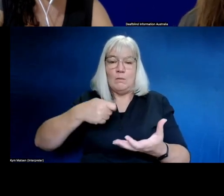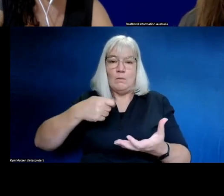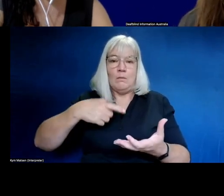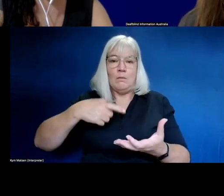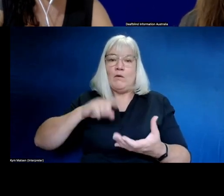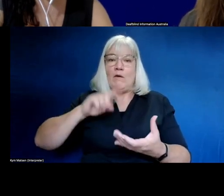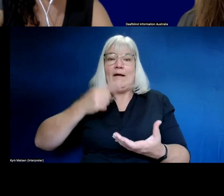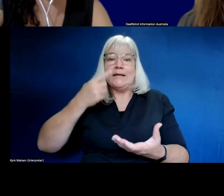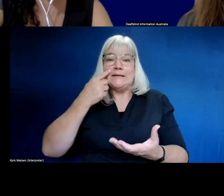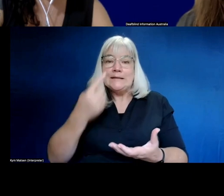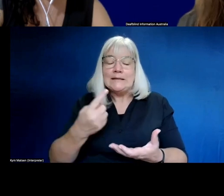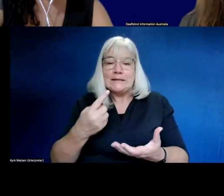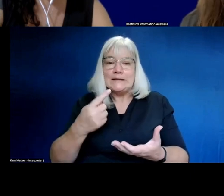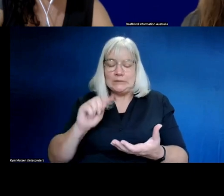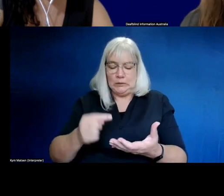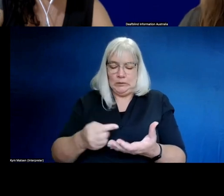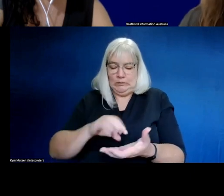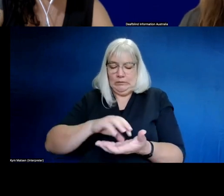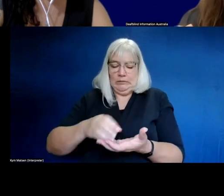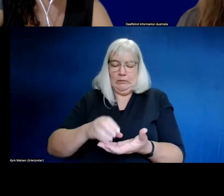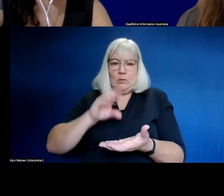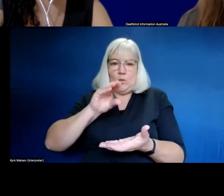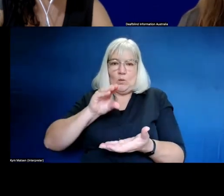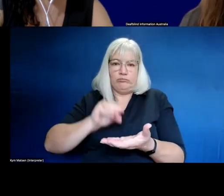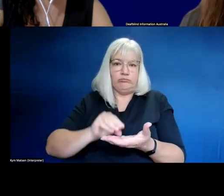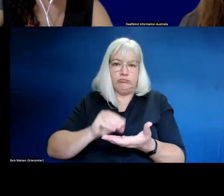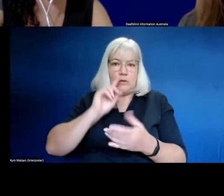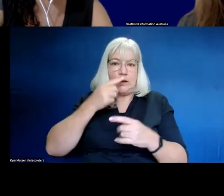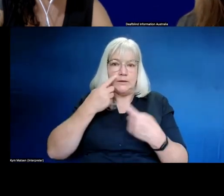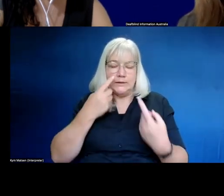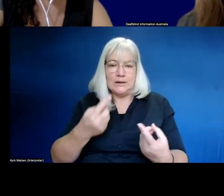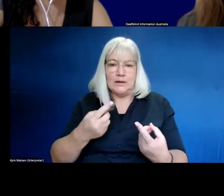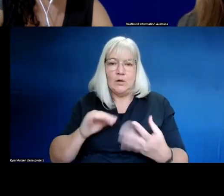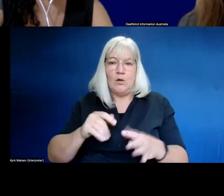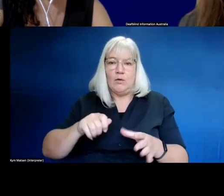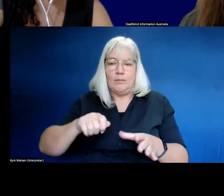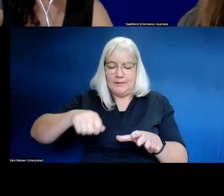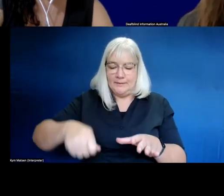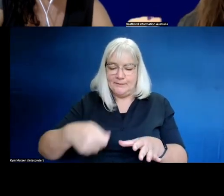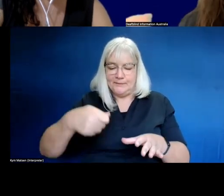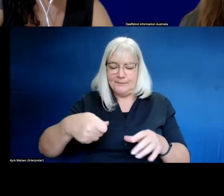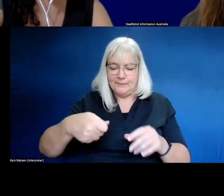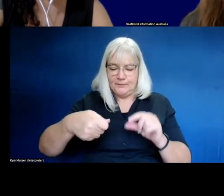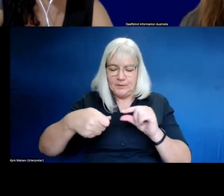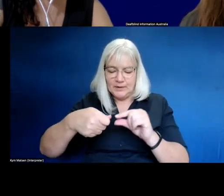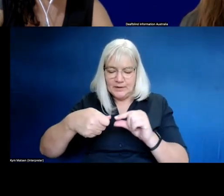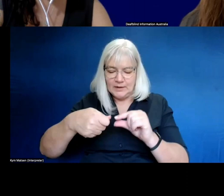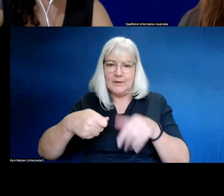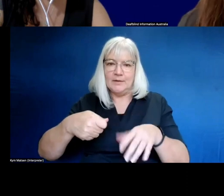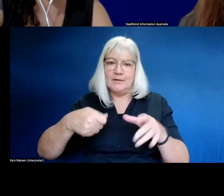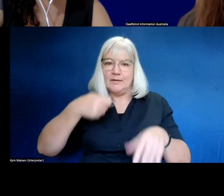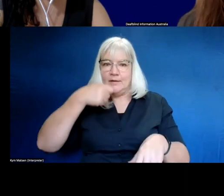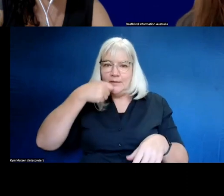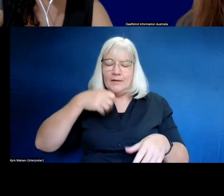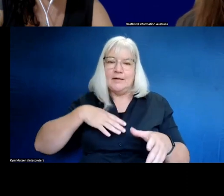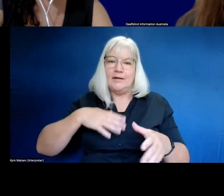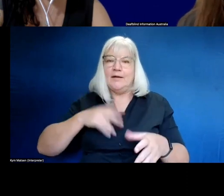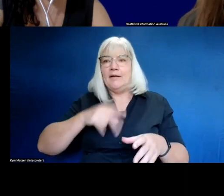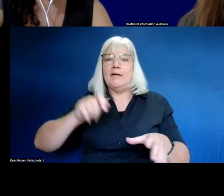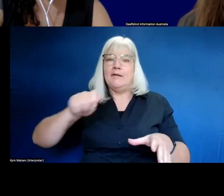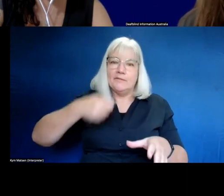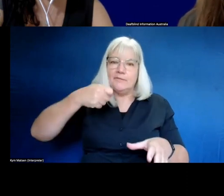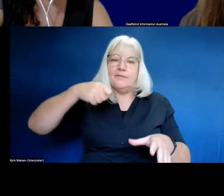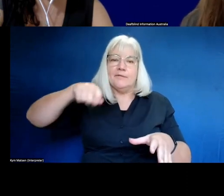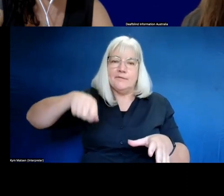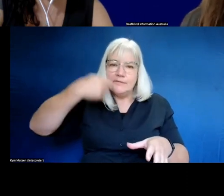is going on. Or if I load my spoon with only a little bit of food, then I'm going to have to go back and, you know, lots of times to